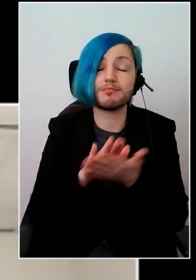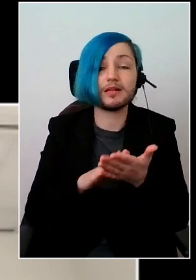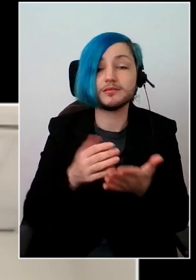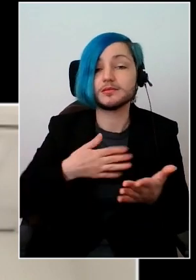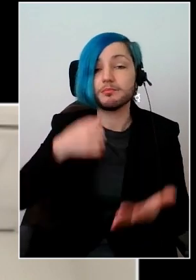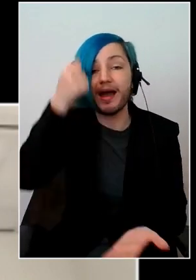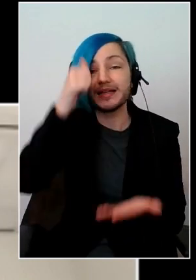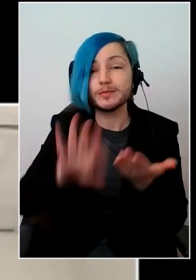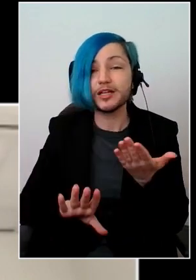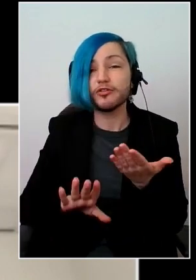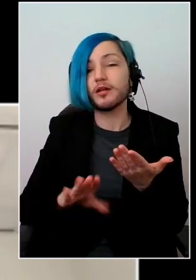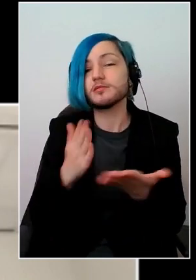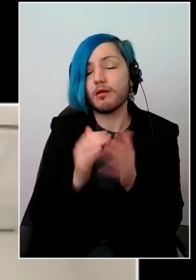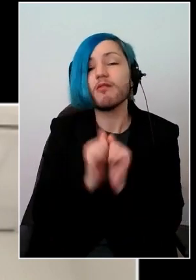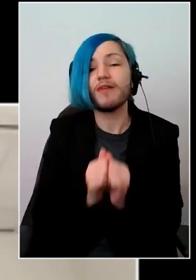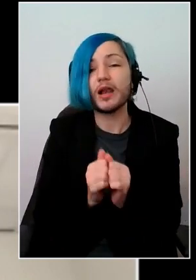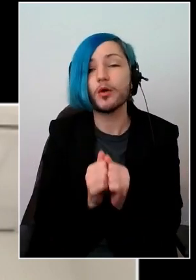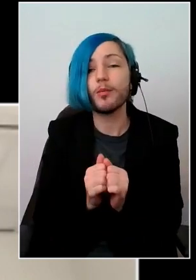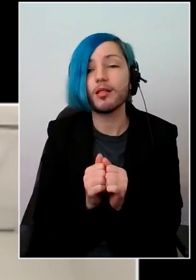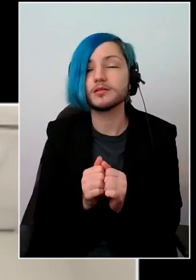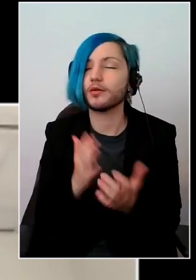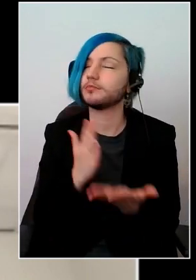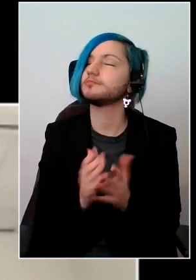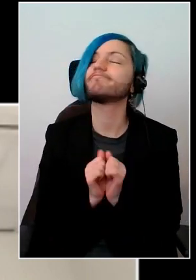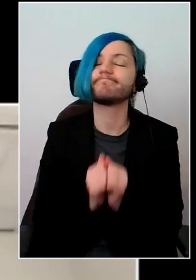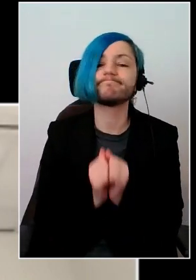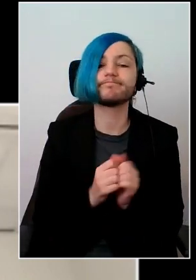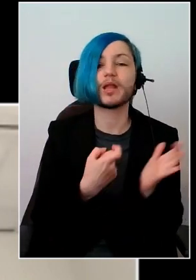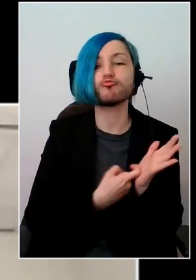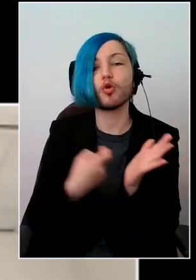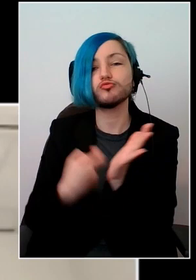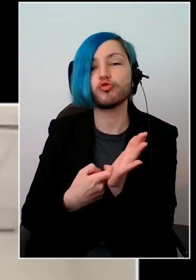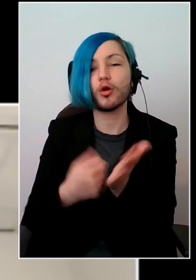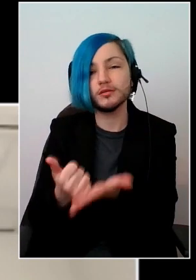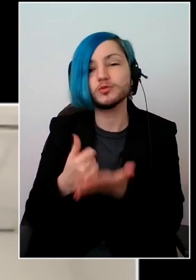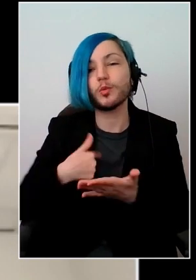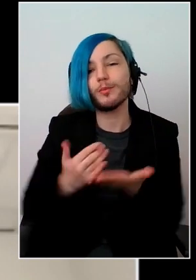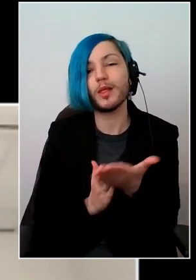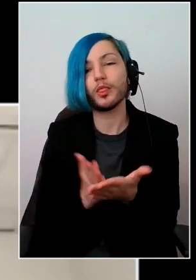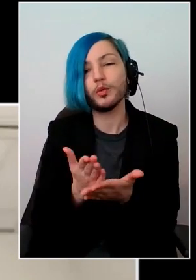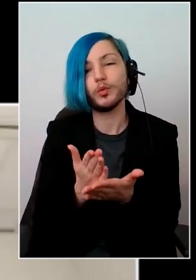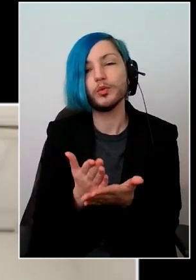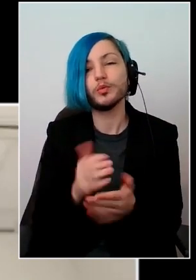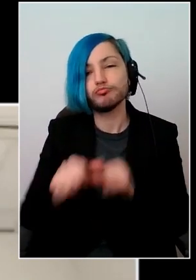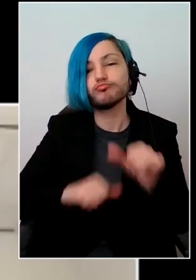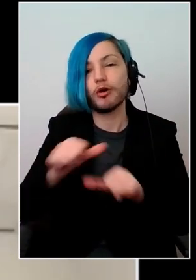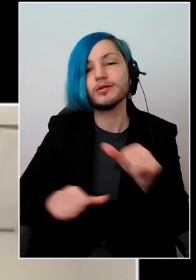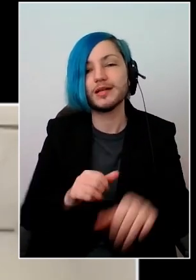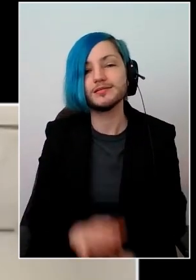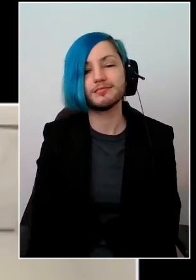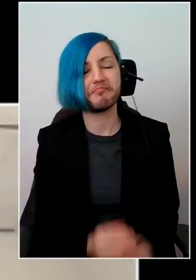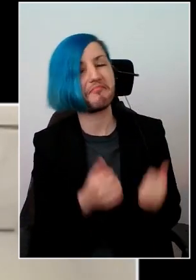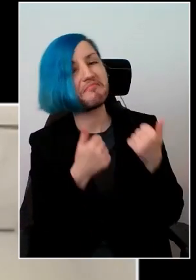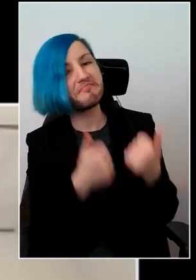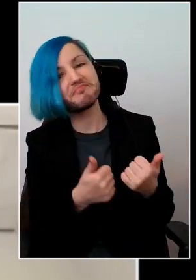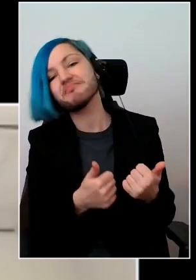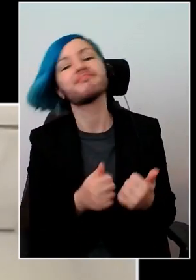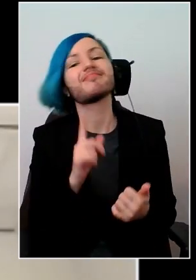really valuable, and I couldn't be more grateful to Rolls-Royce for supporting me through it. Good. Well